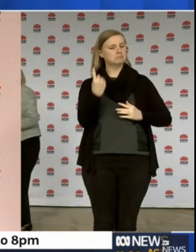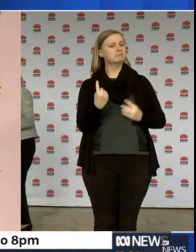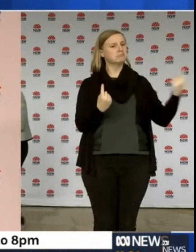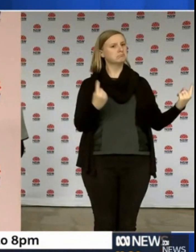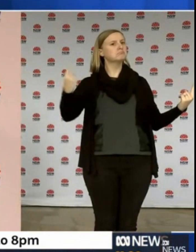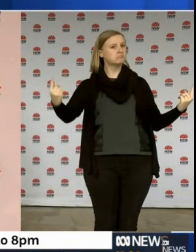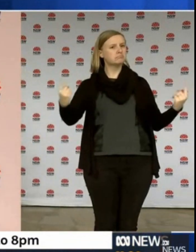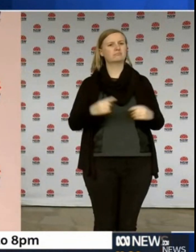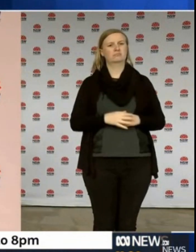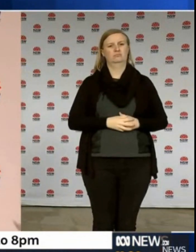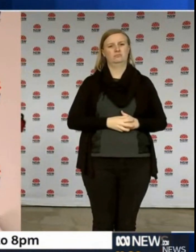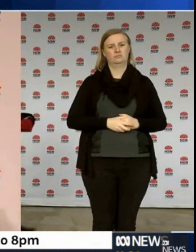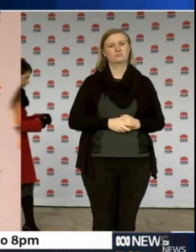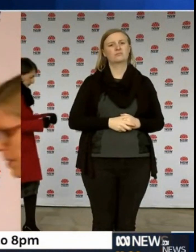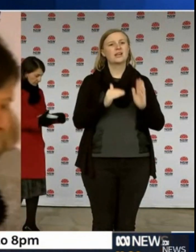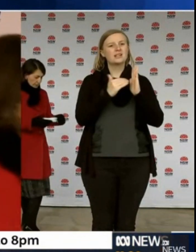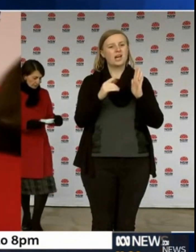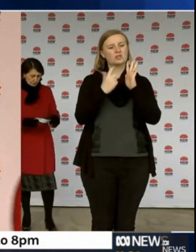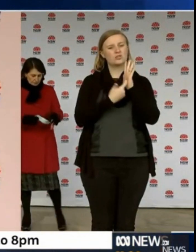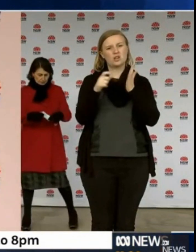unintentionally. And now I'll ask Dr. Chant to give her update.